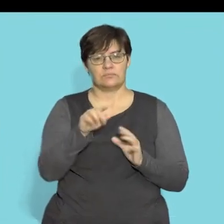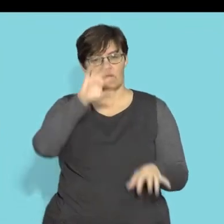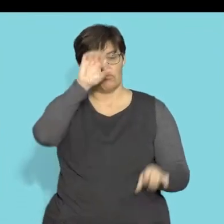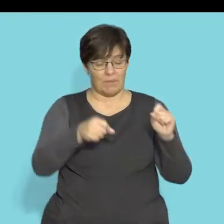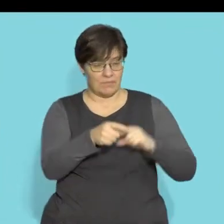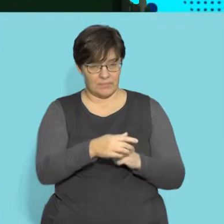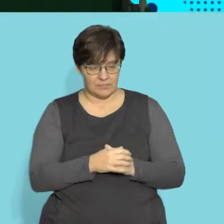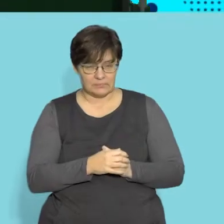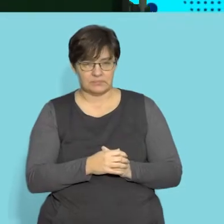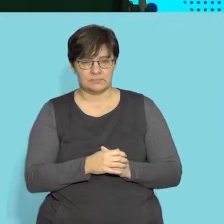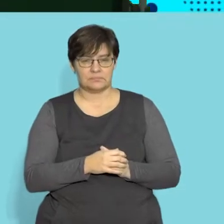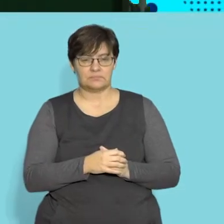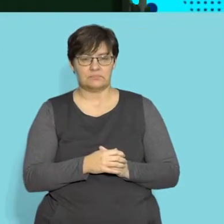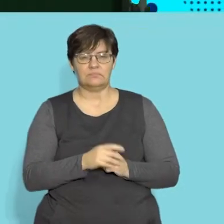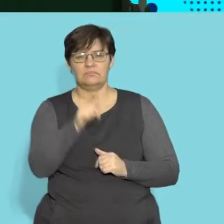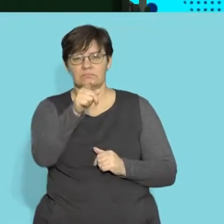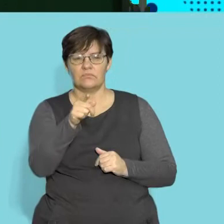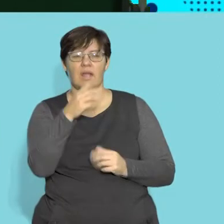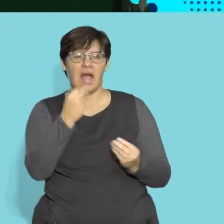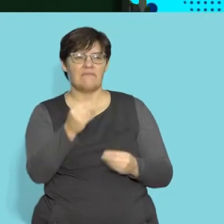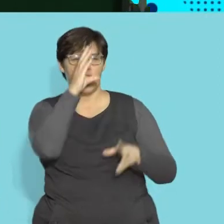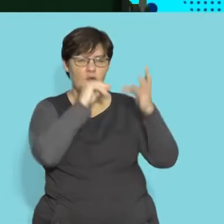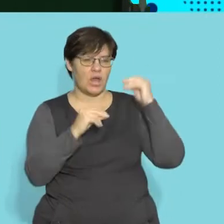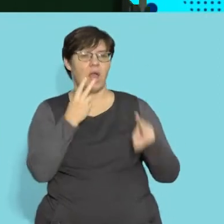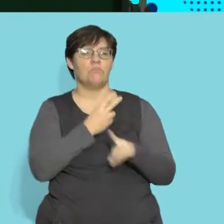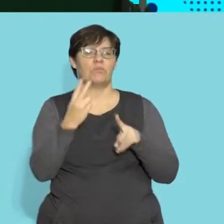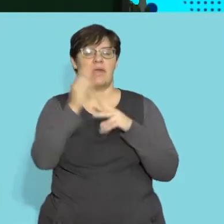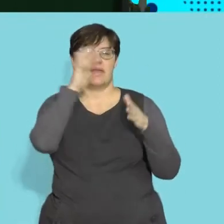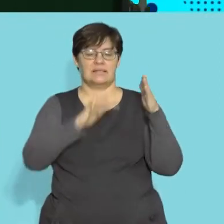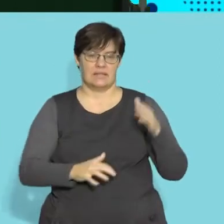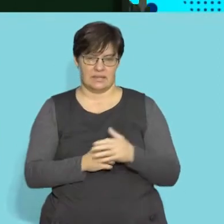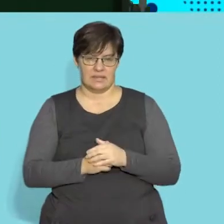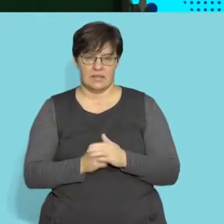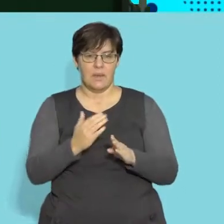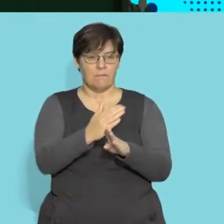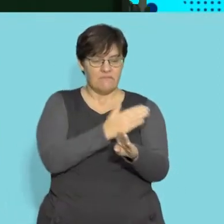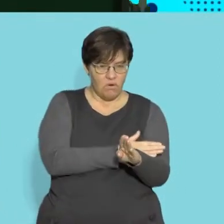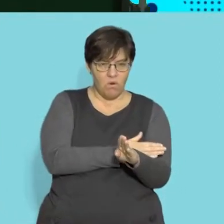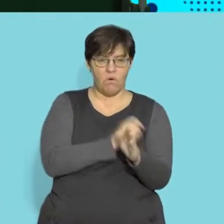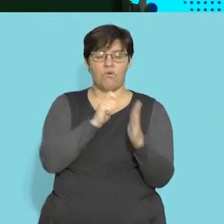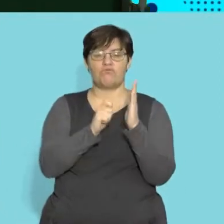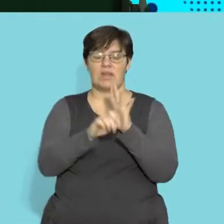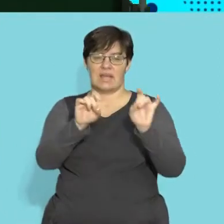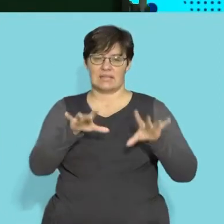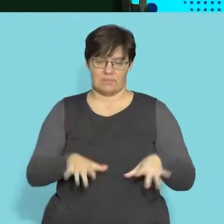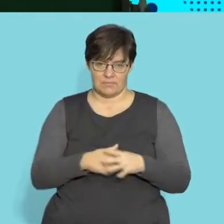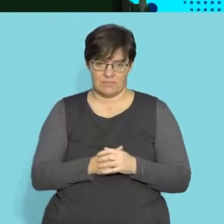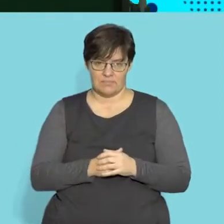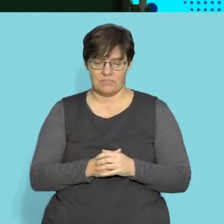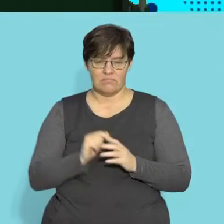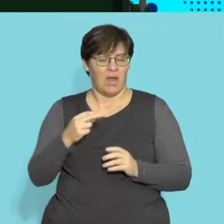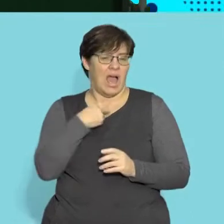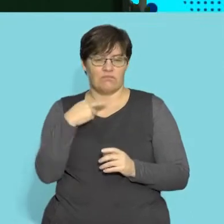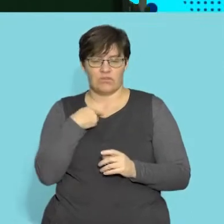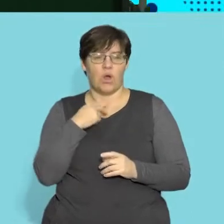this segment up, that we often have learners trying to prepare an essay before they write an exam. Unfortunately, you